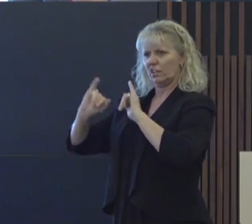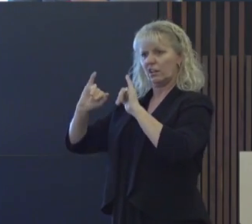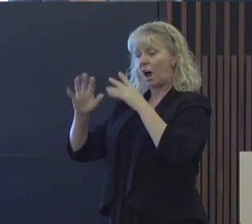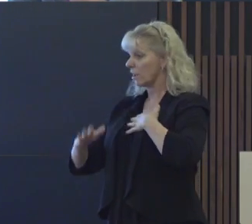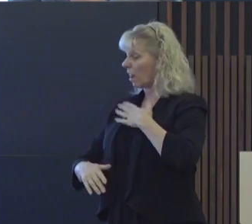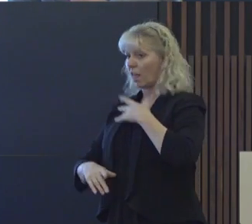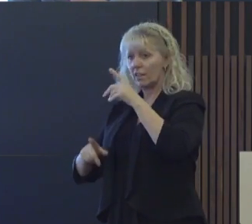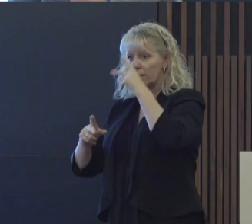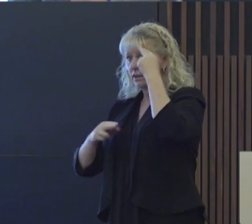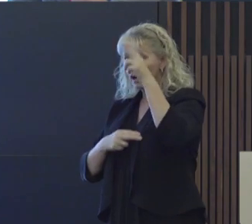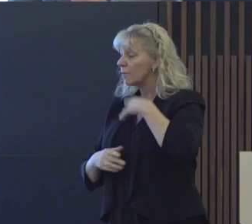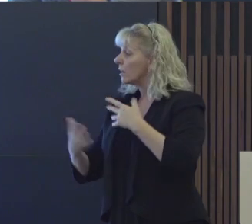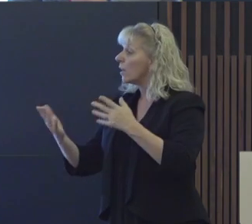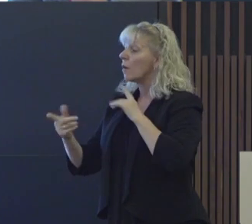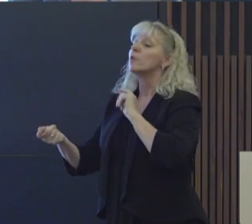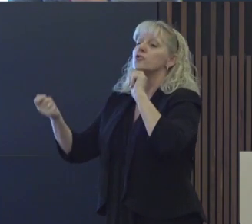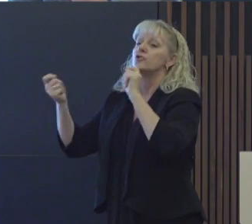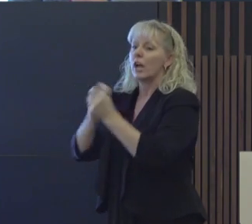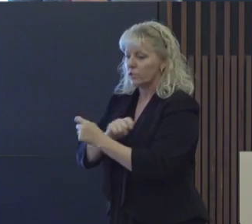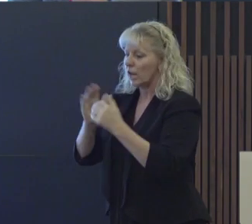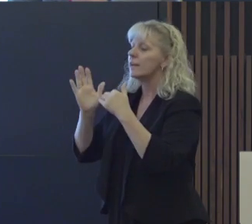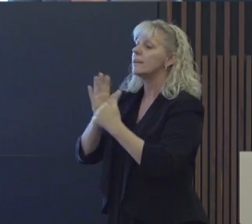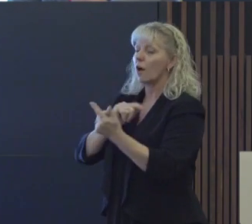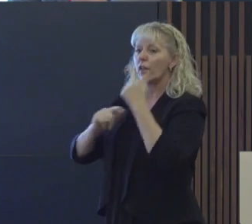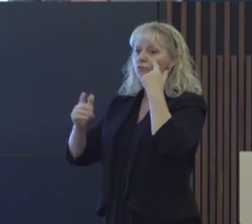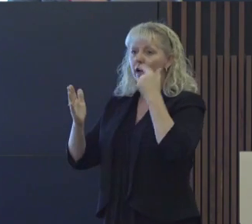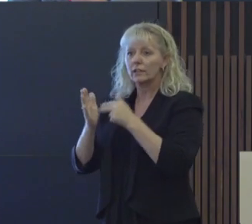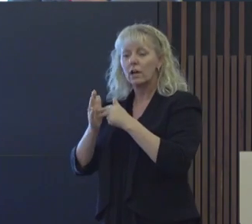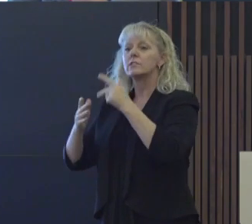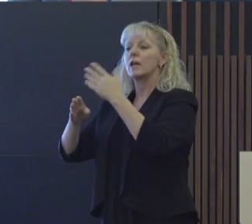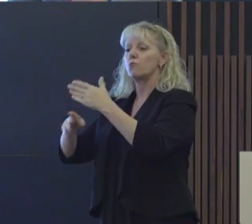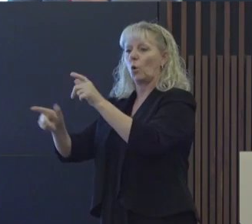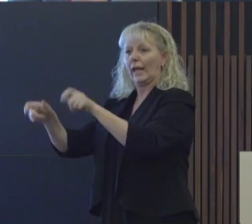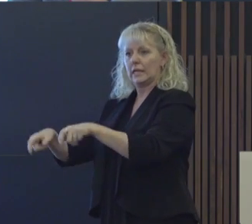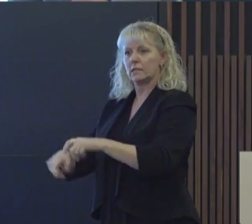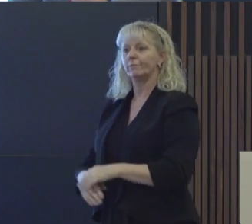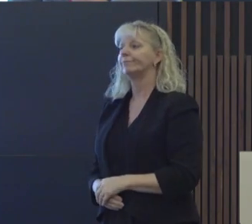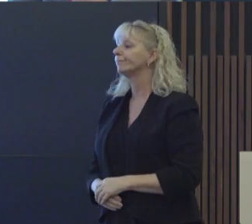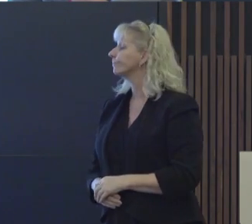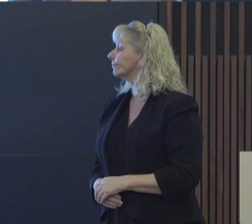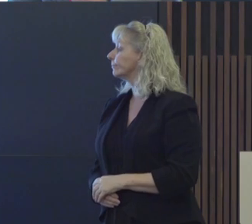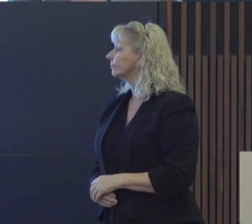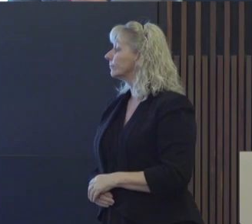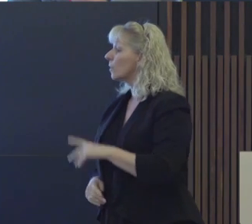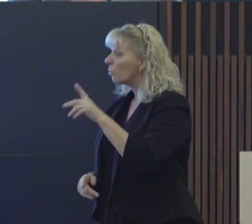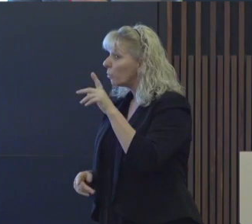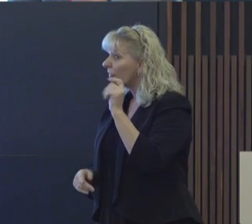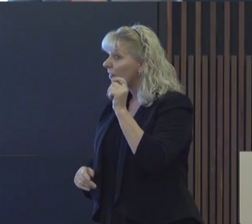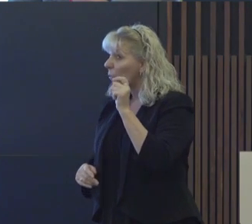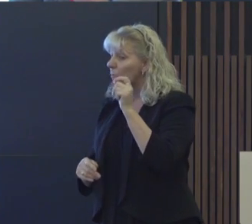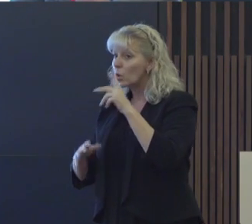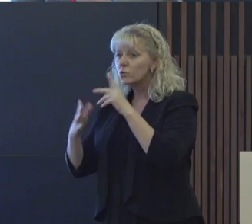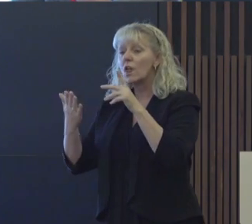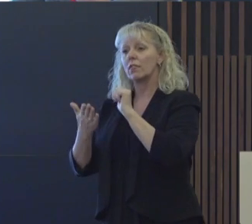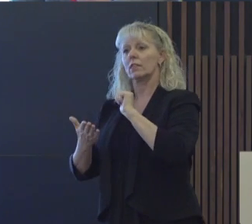we needed to change that, and that was changed. They are now recognised as employees with nearly all the